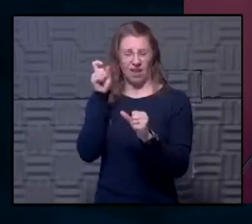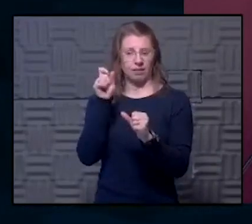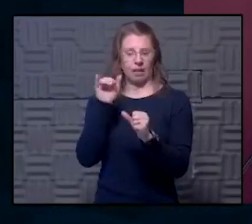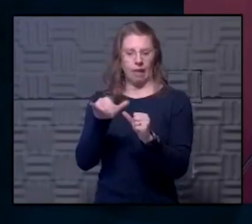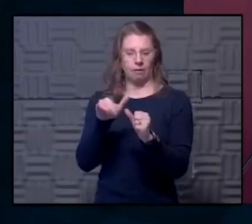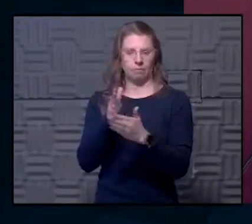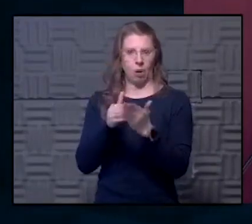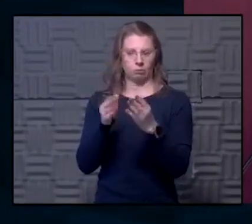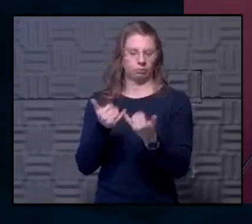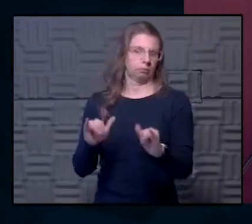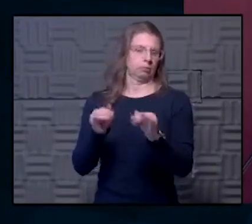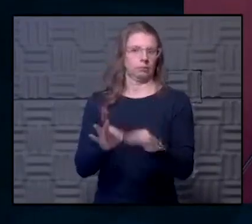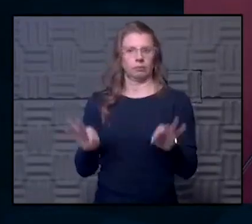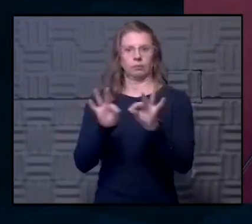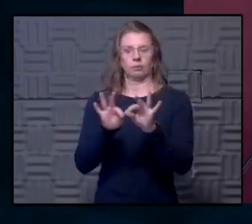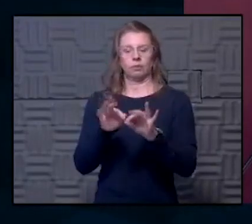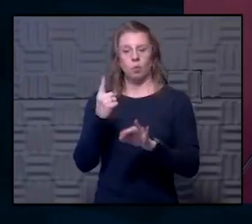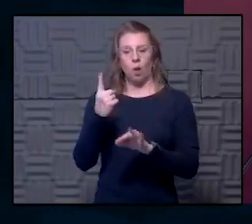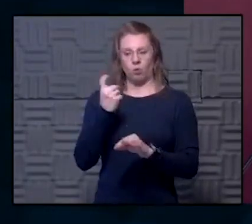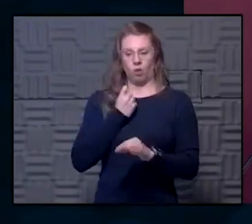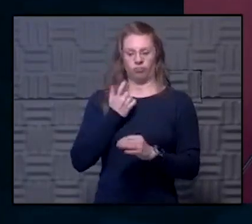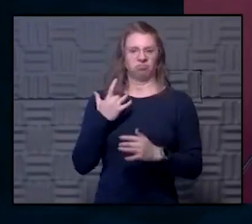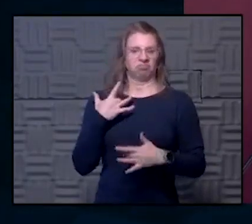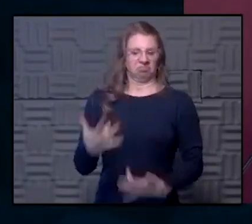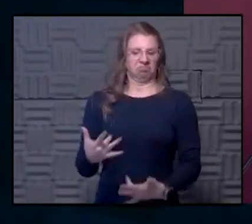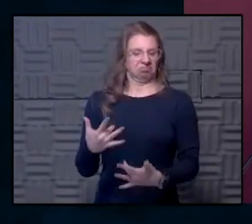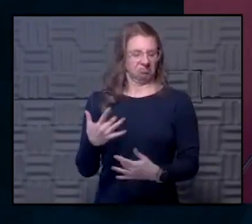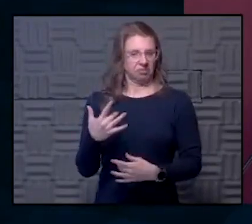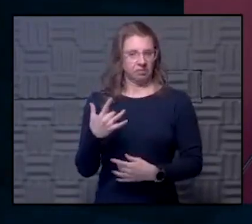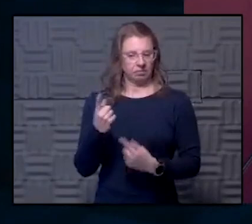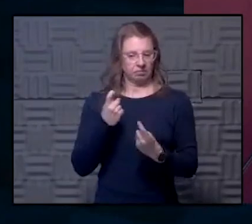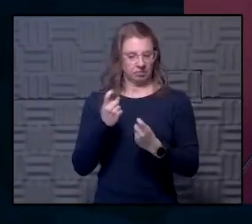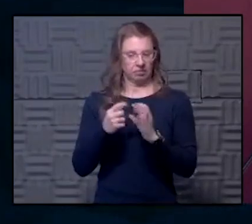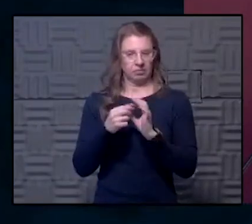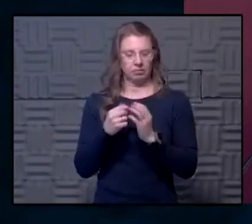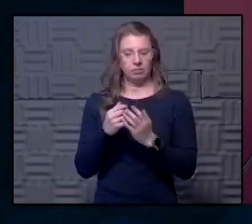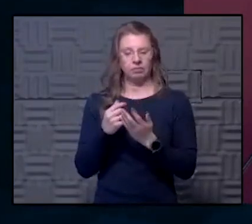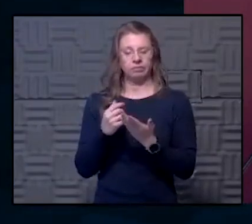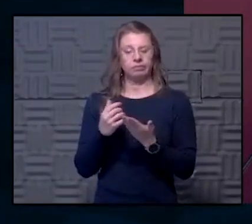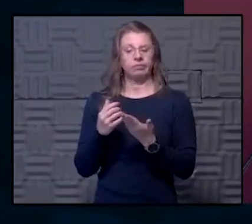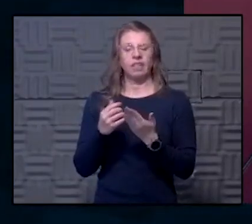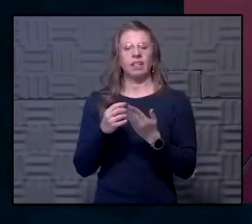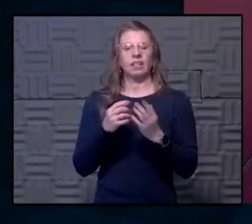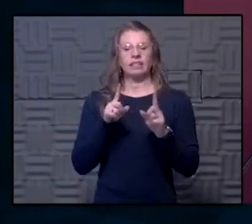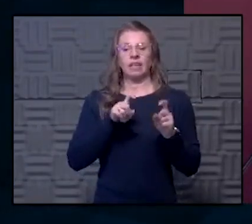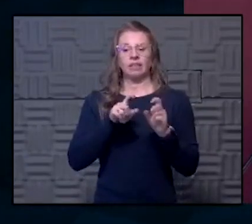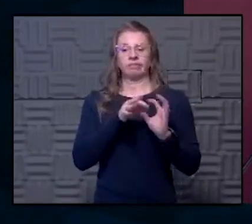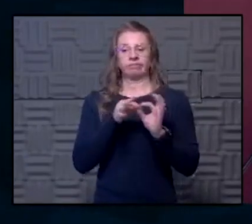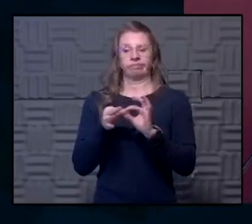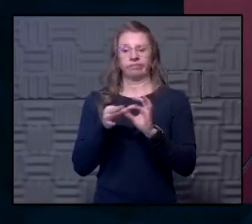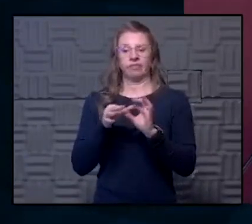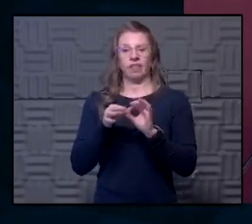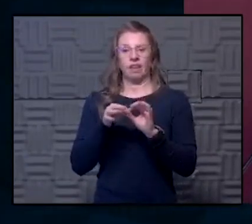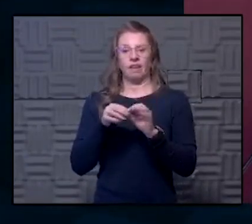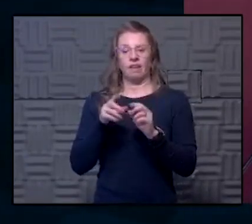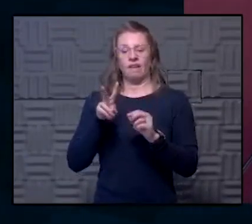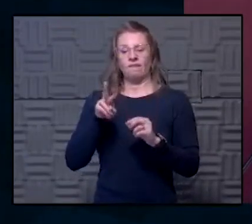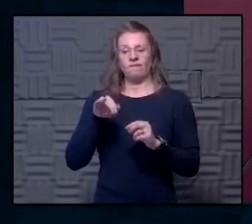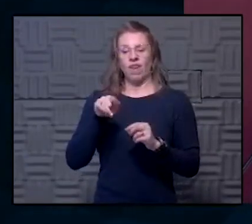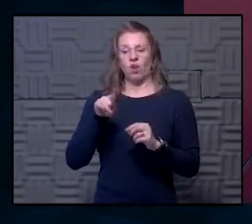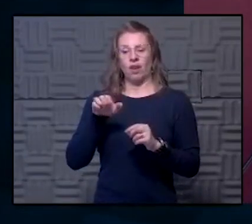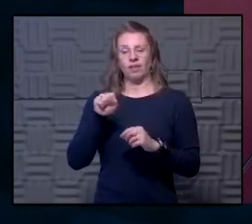important. One of the questions that we get a lot, specifically around testing and variants, is how many